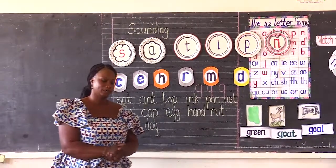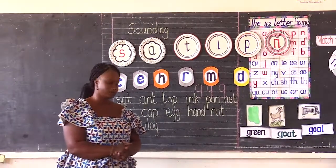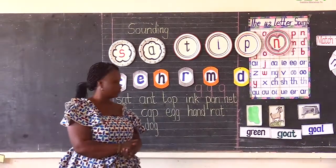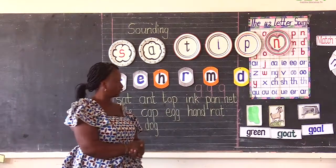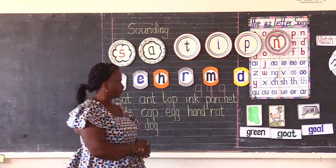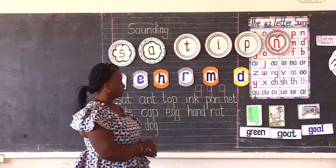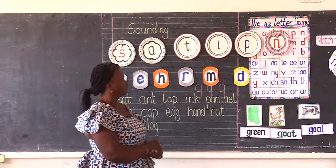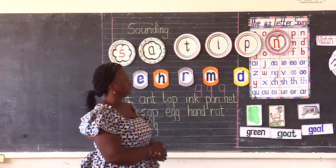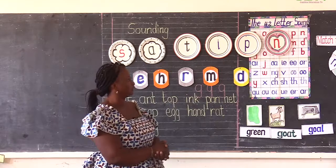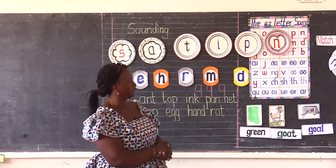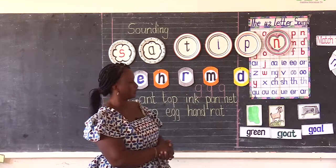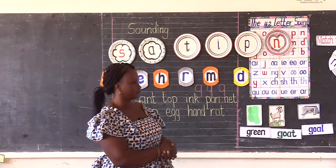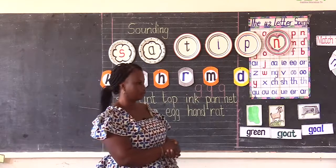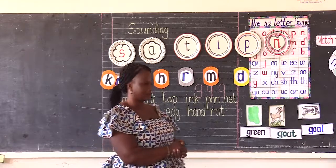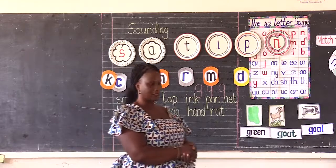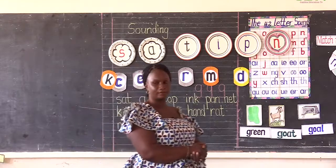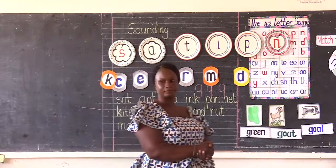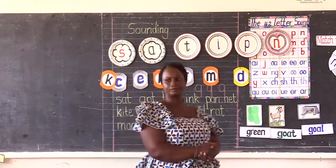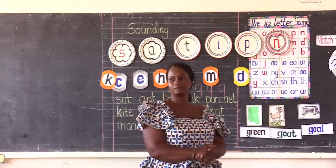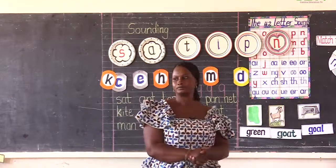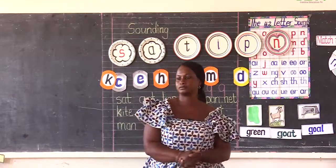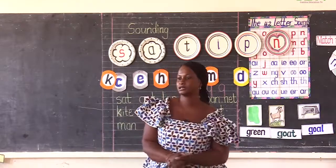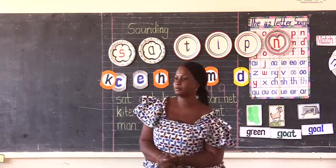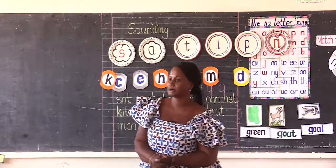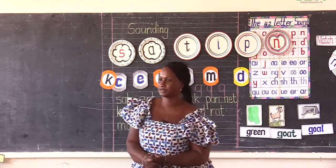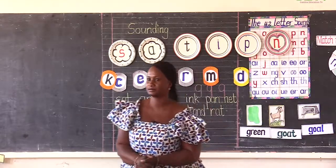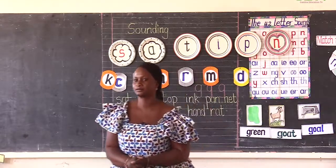Tewlo nu leer bu tewi jaka continuar.